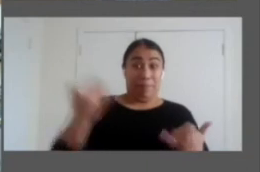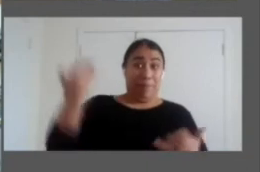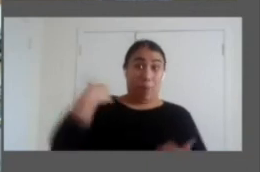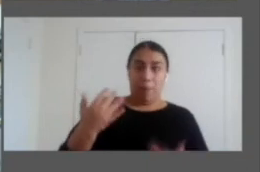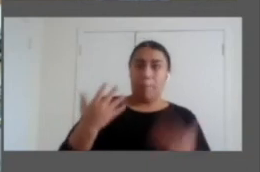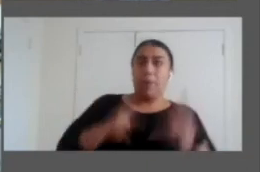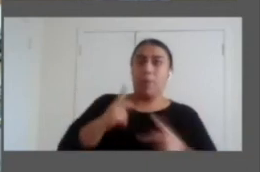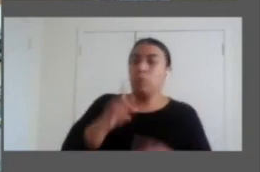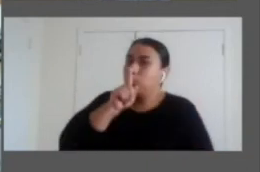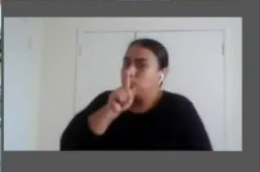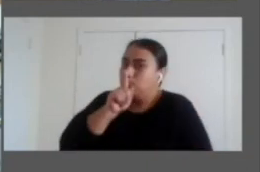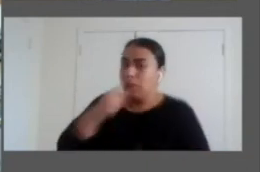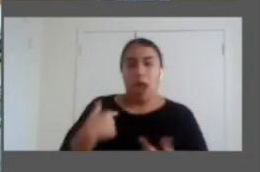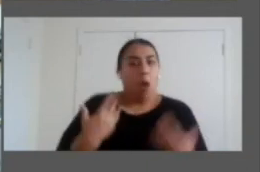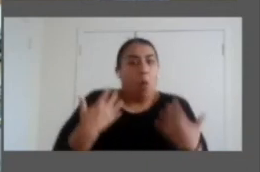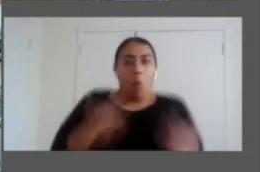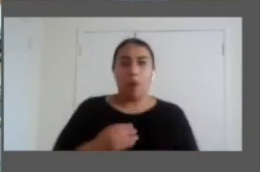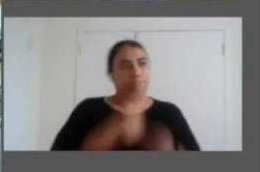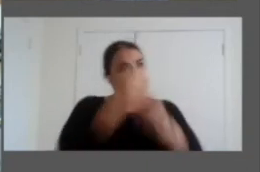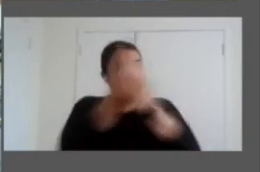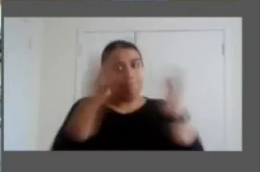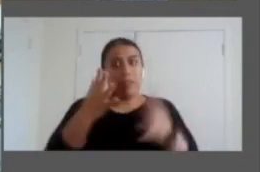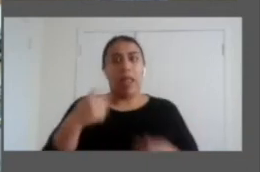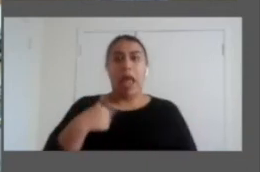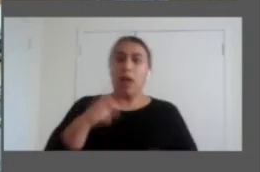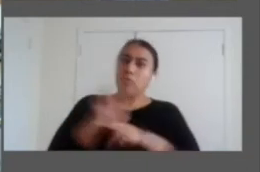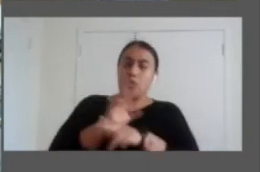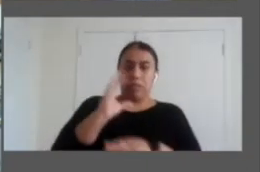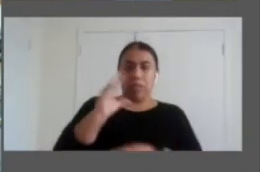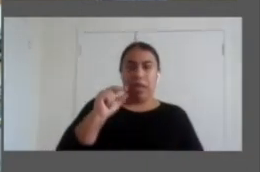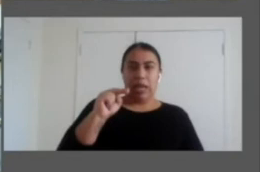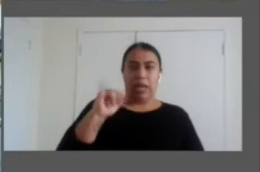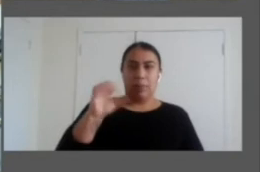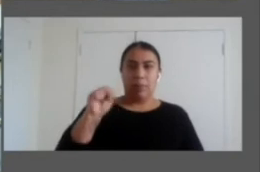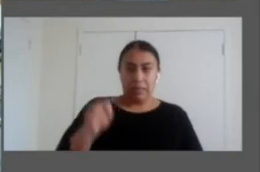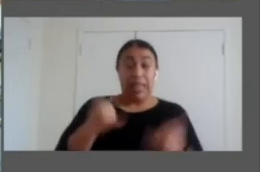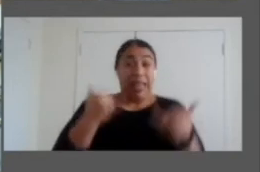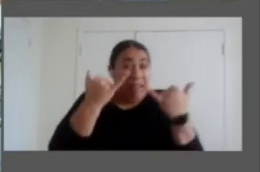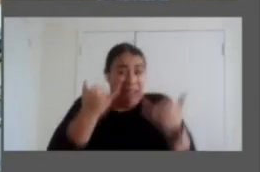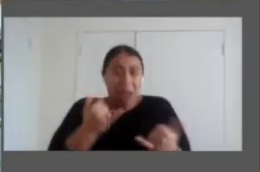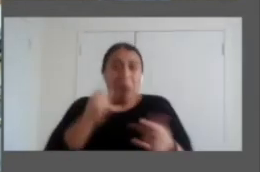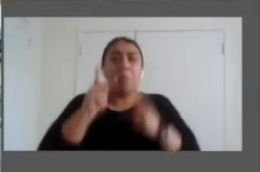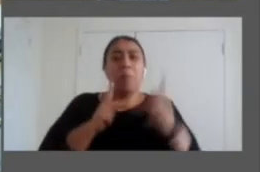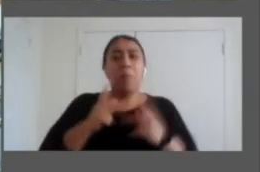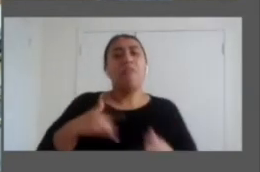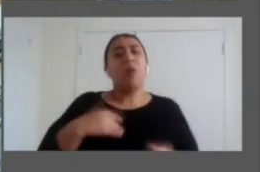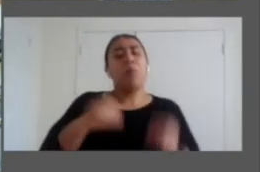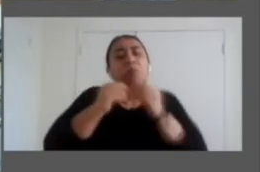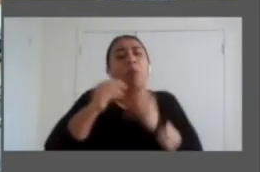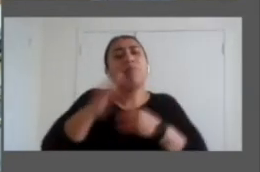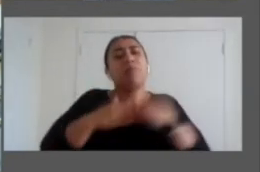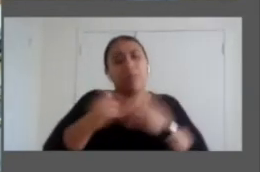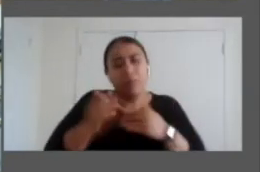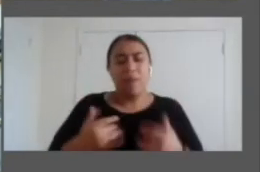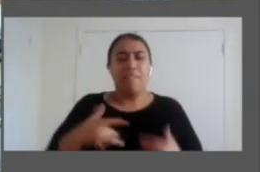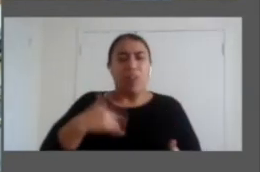struggling. Now we've been able to contribute evidence-based research, not only in Canada, but for physicians and patients